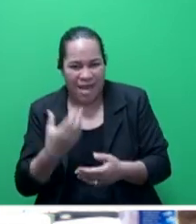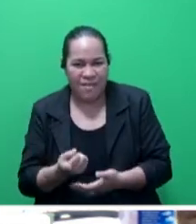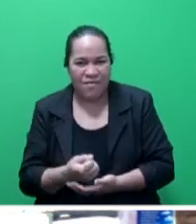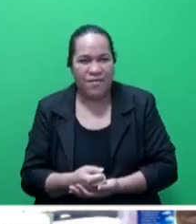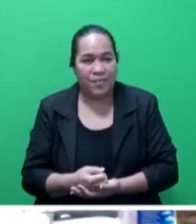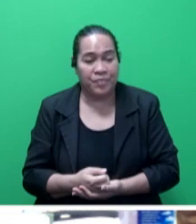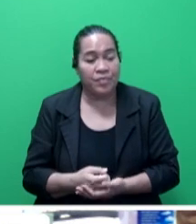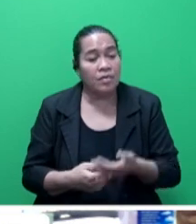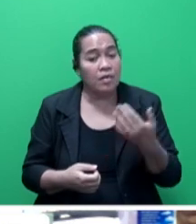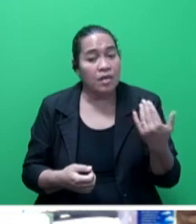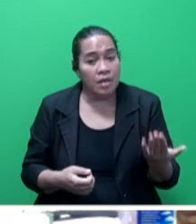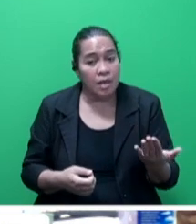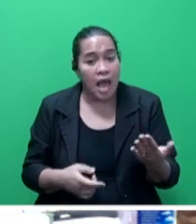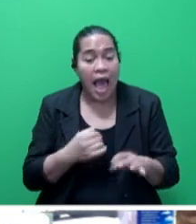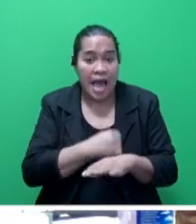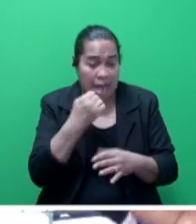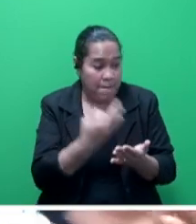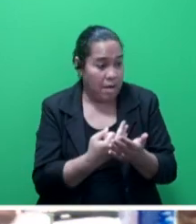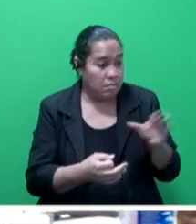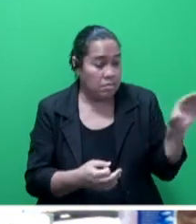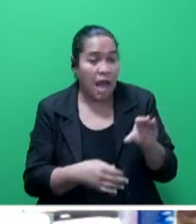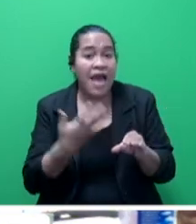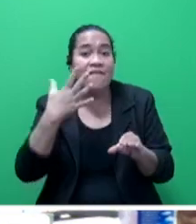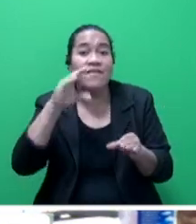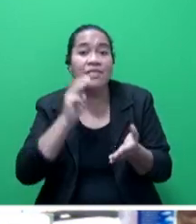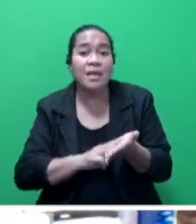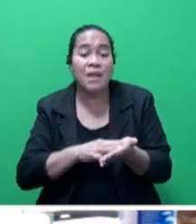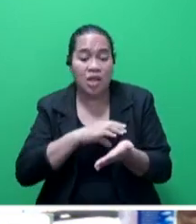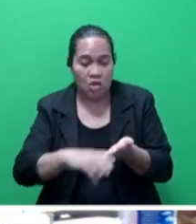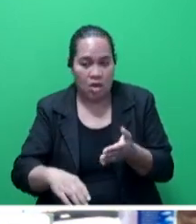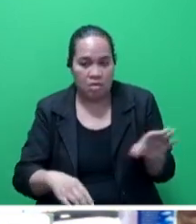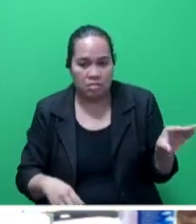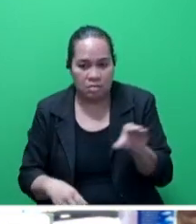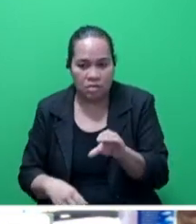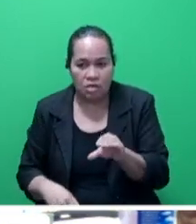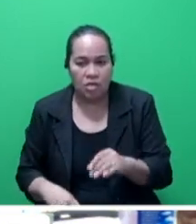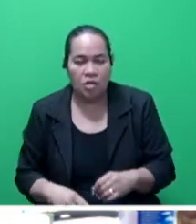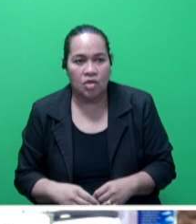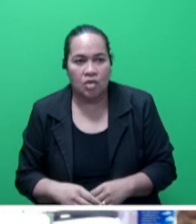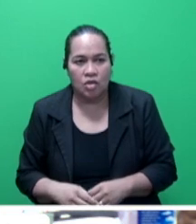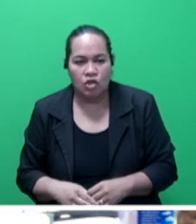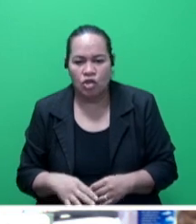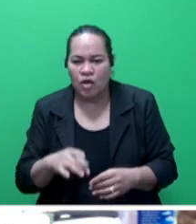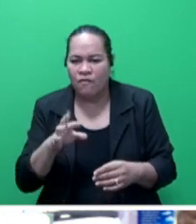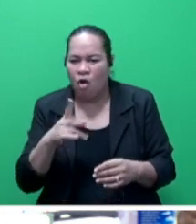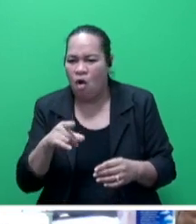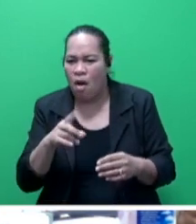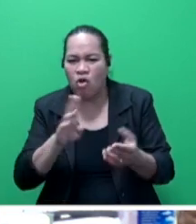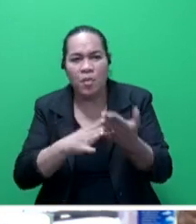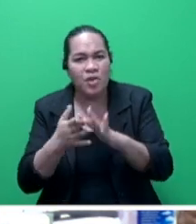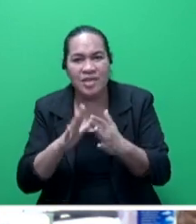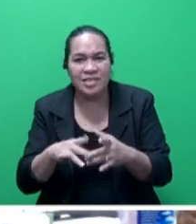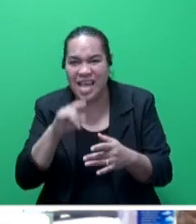this budget has allocated 15 million to FRA towards connecting our rural inaccessible communities to